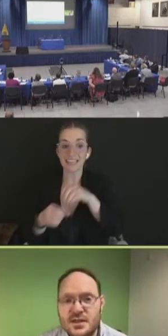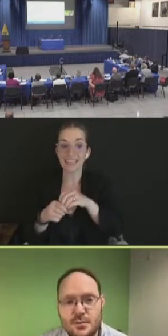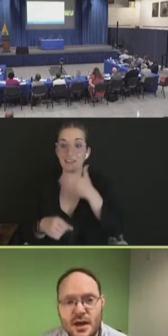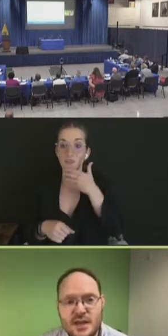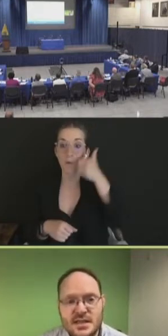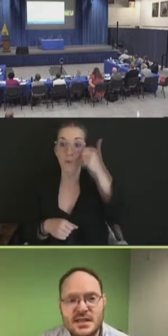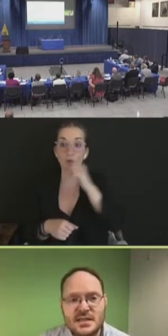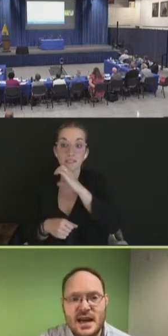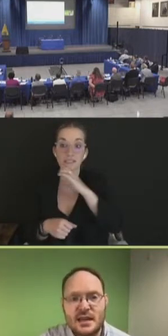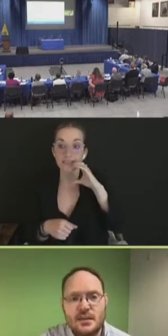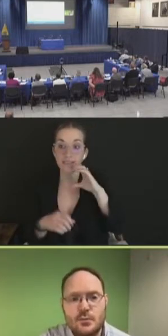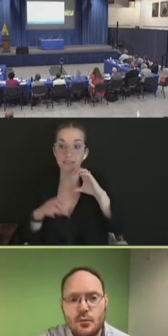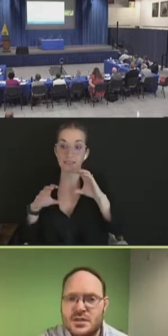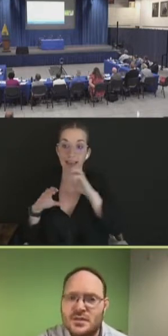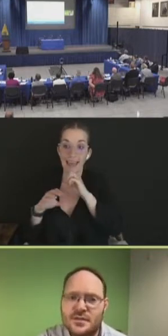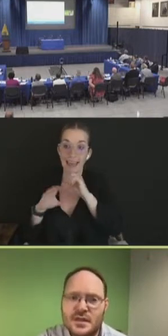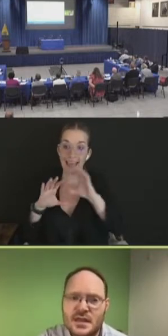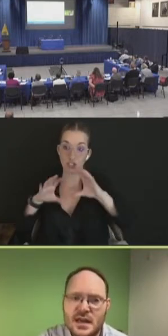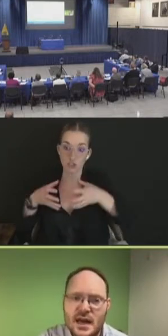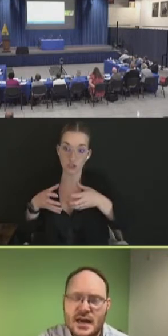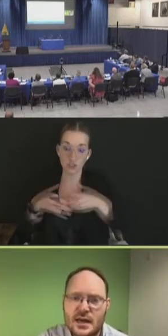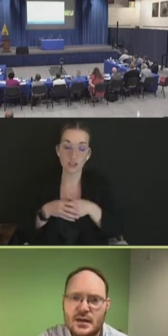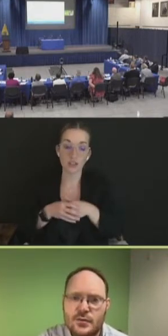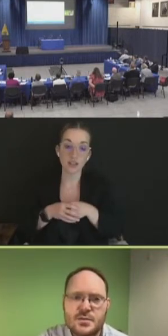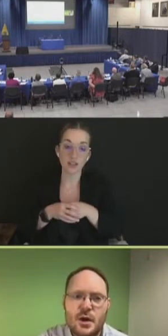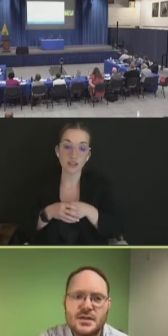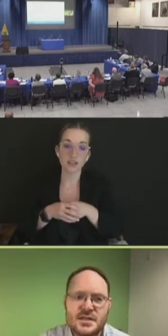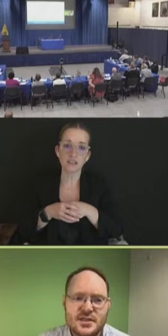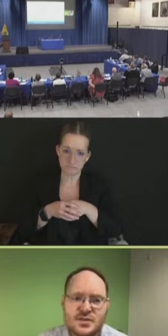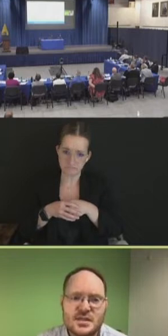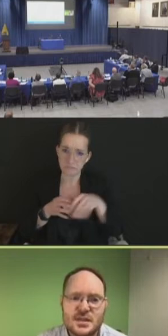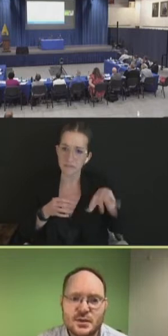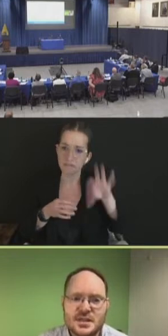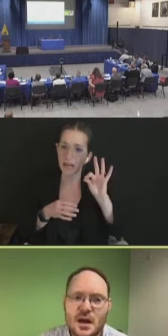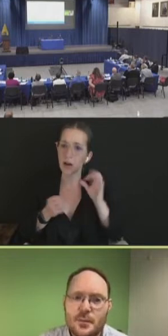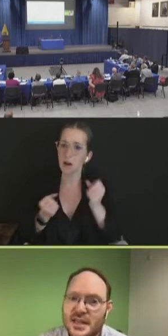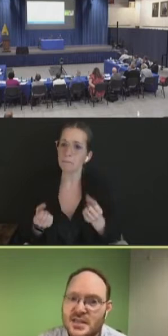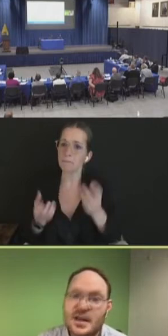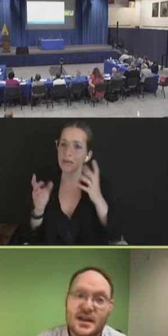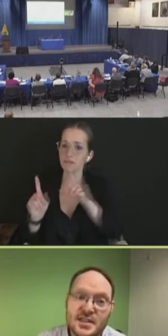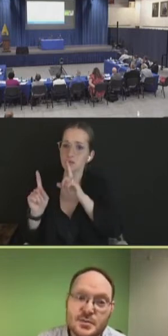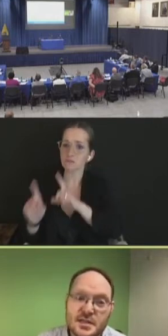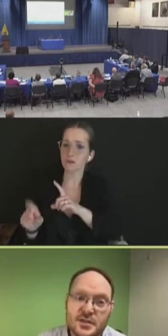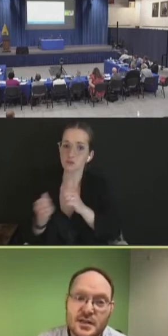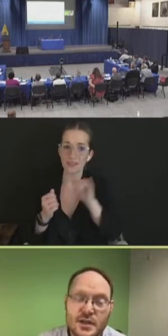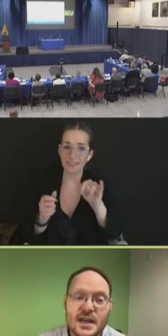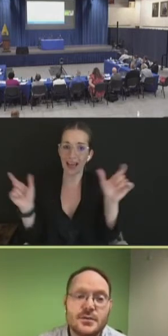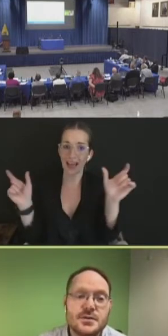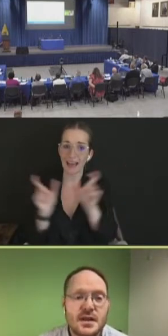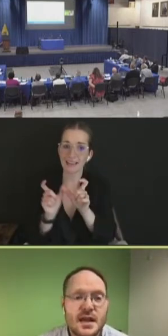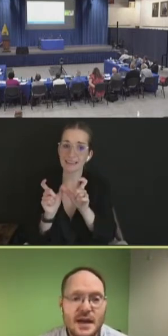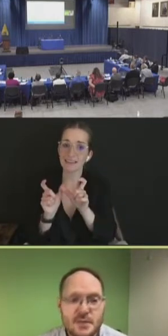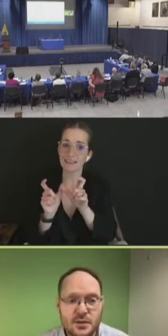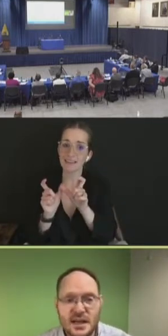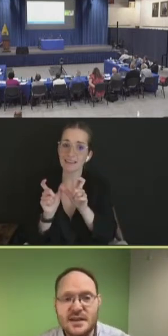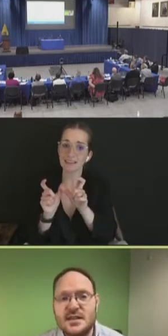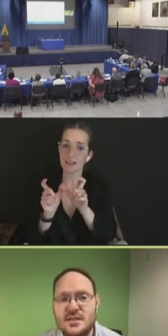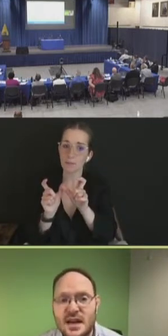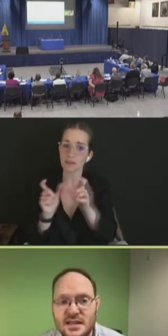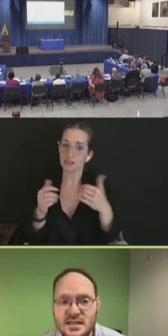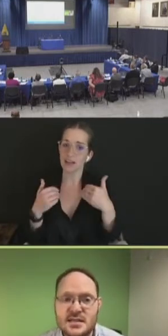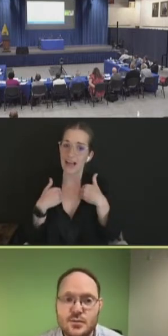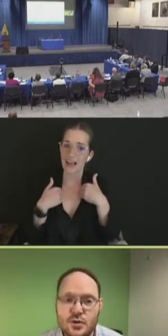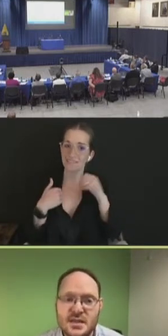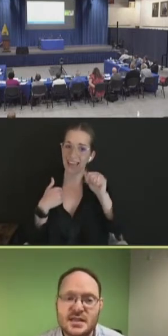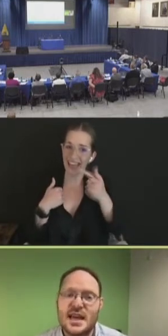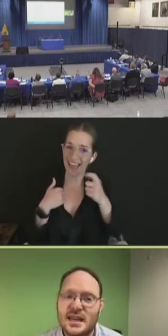something really surprising, is that much of the responses that you see with this combination have age-specific readouts. And so on the left-hand